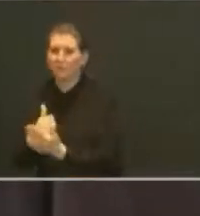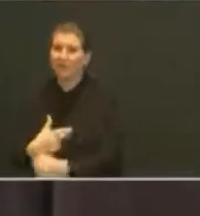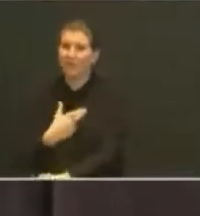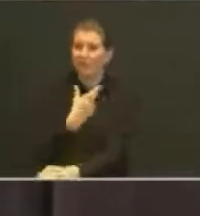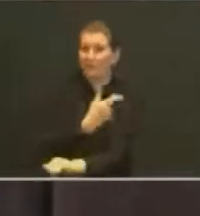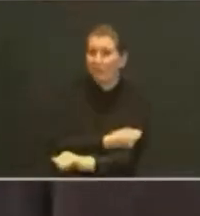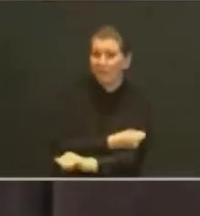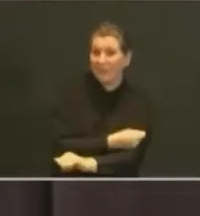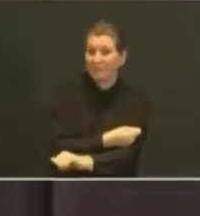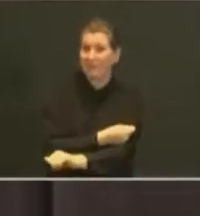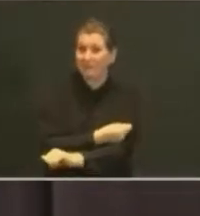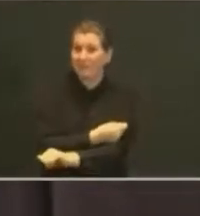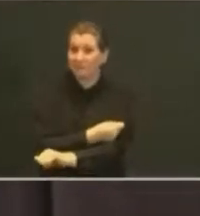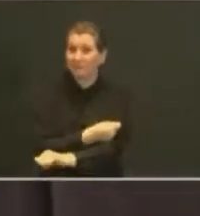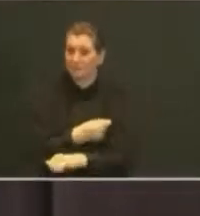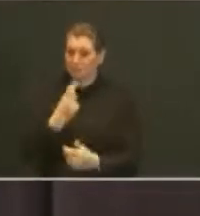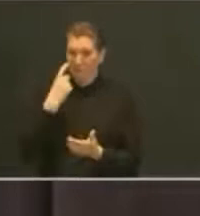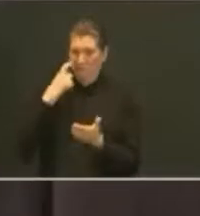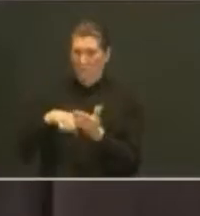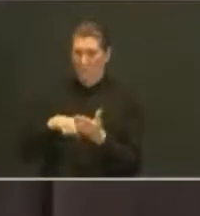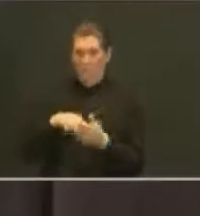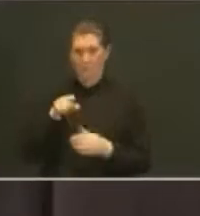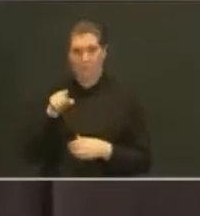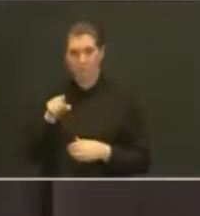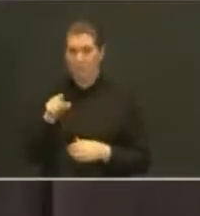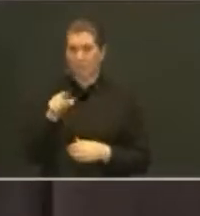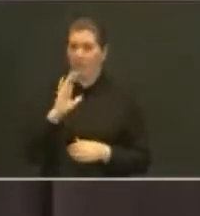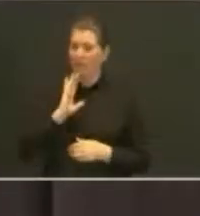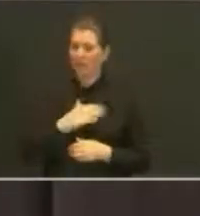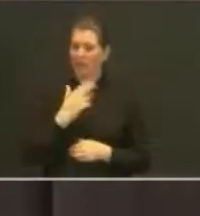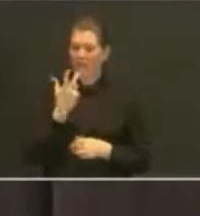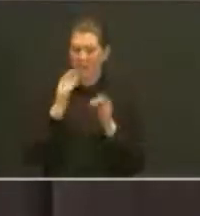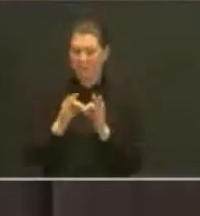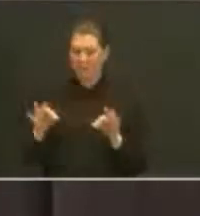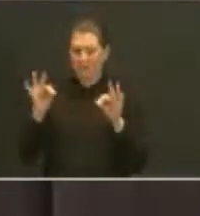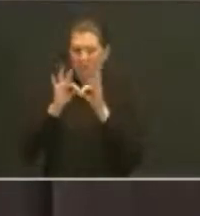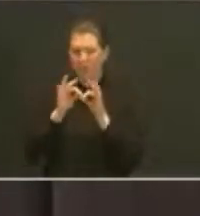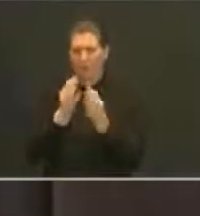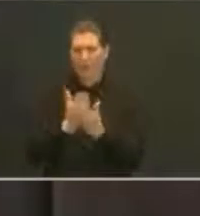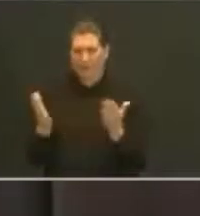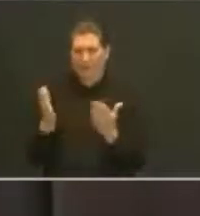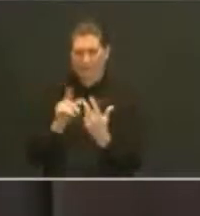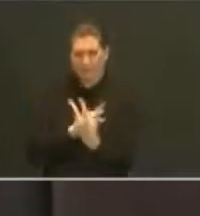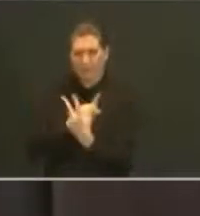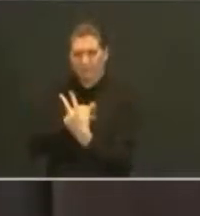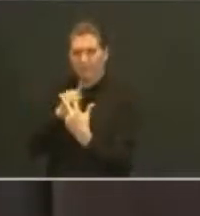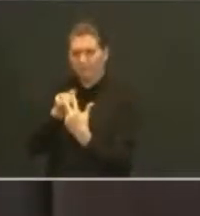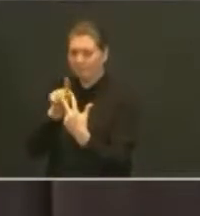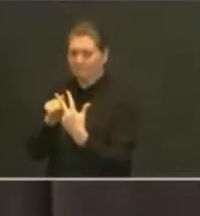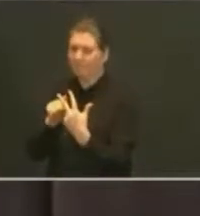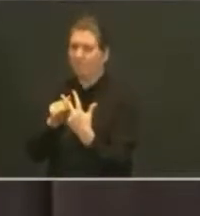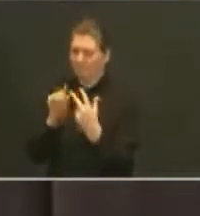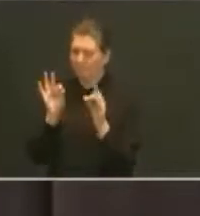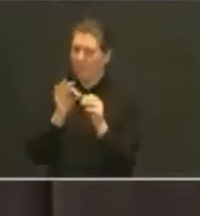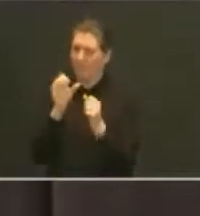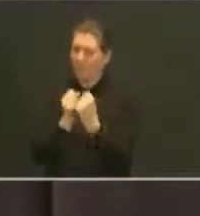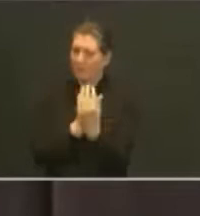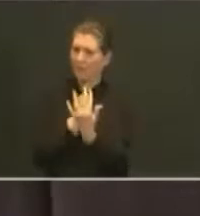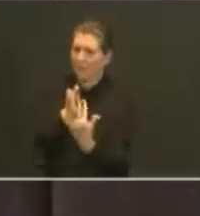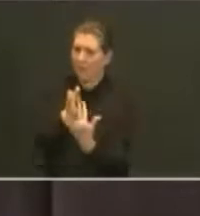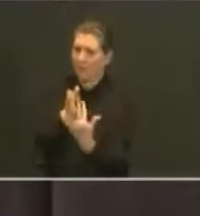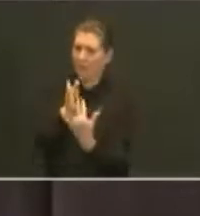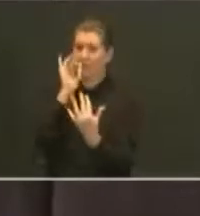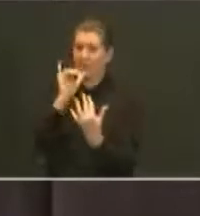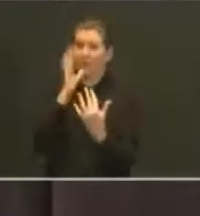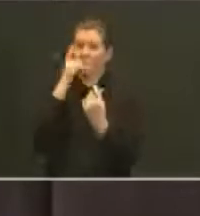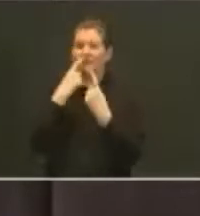We've talked about those being the tools that bring us through the final components of this response.